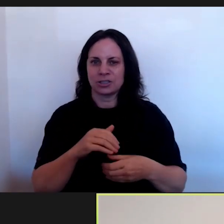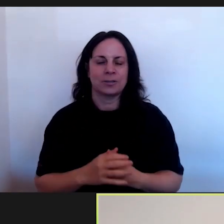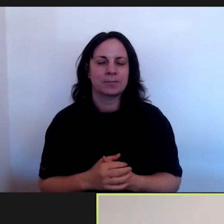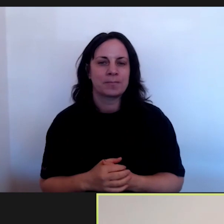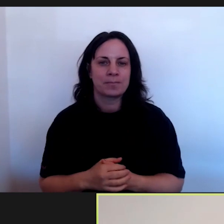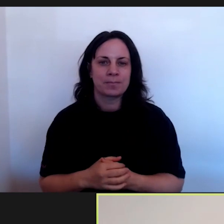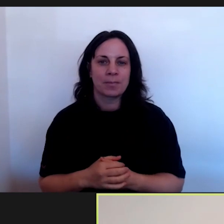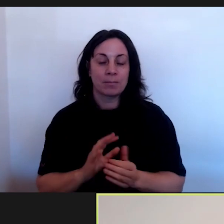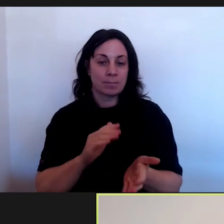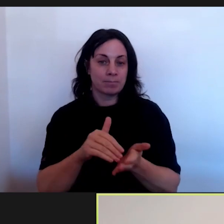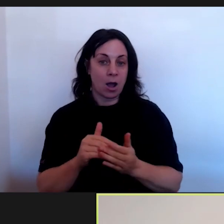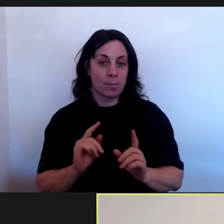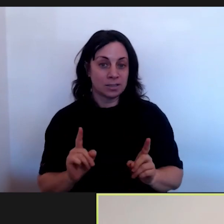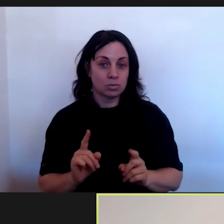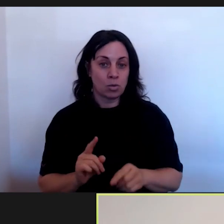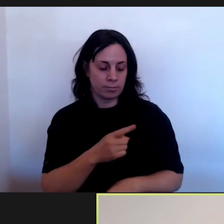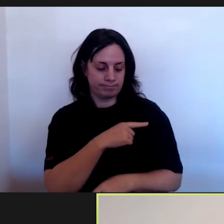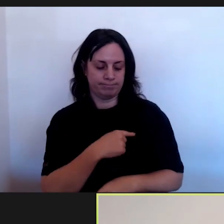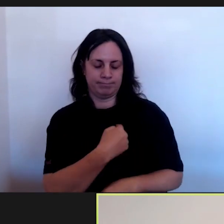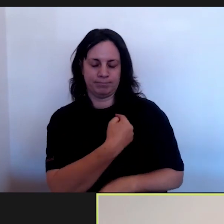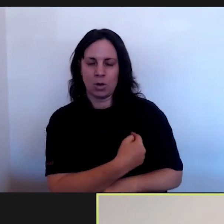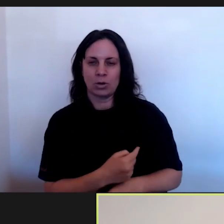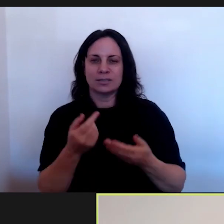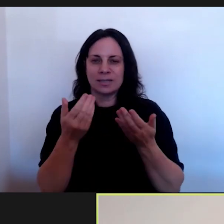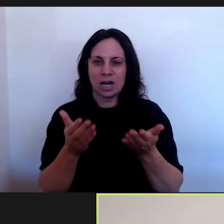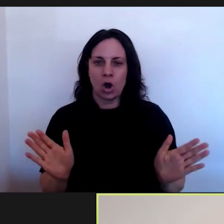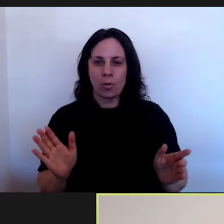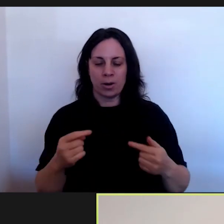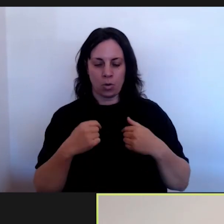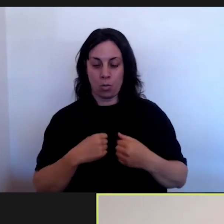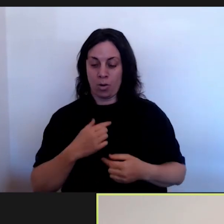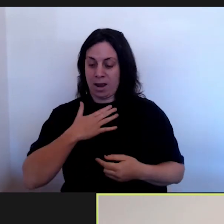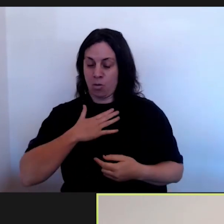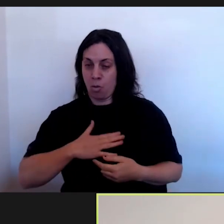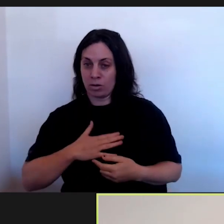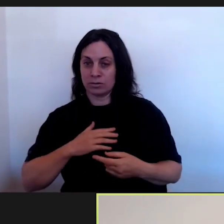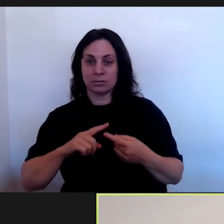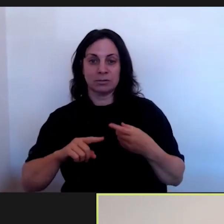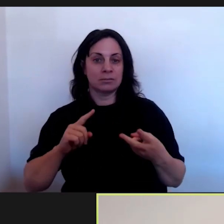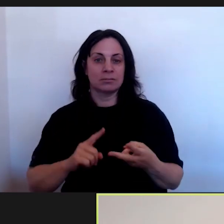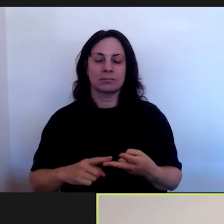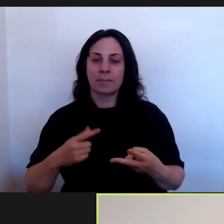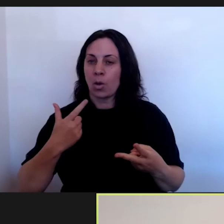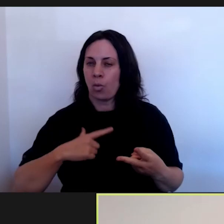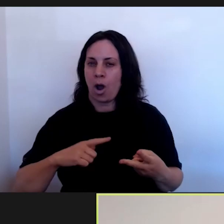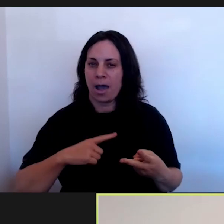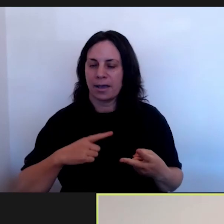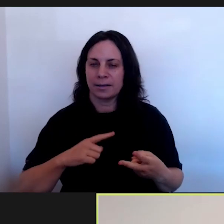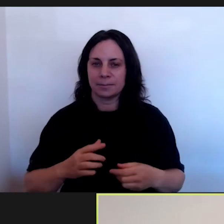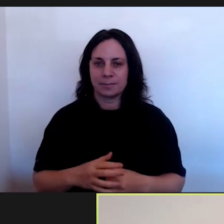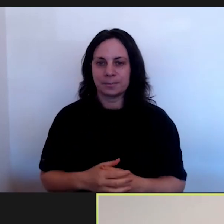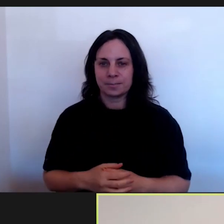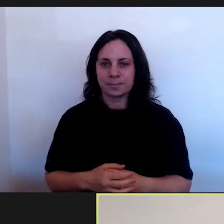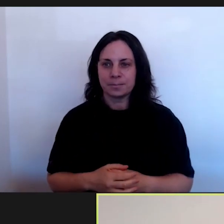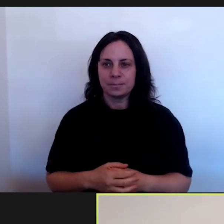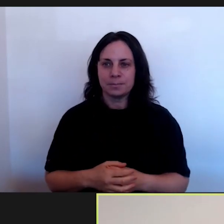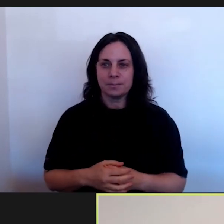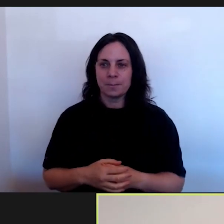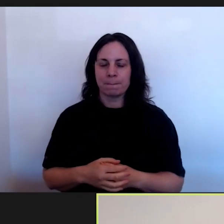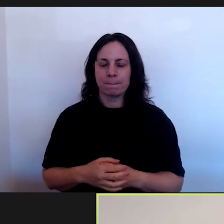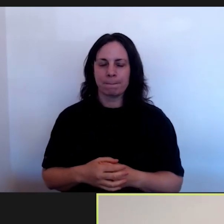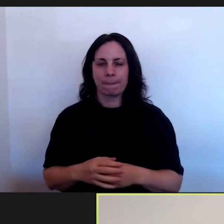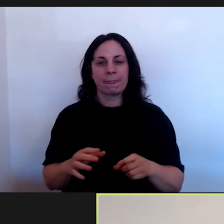that transparency, just being very honest about what do we want from it and why are we doing it, what for. I think something else that I've